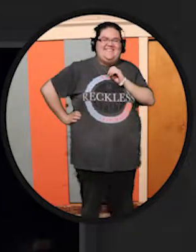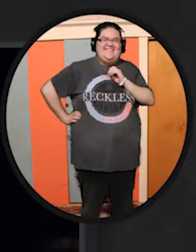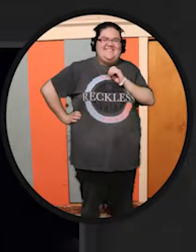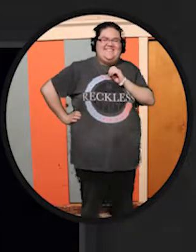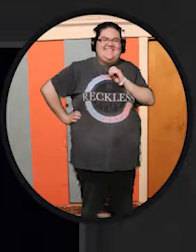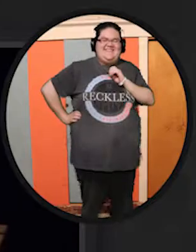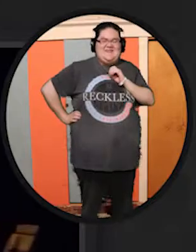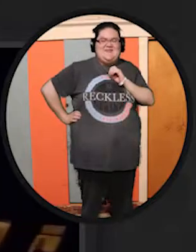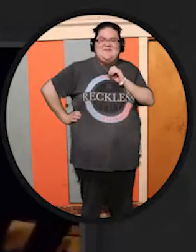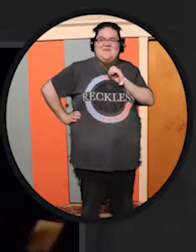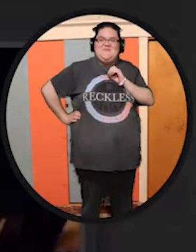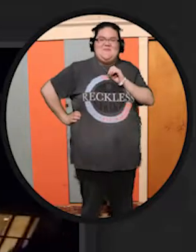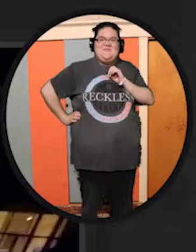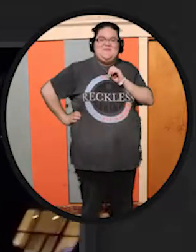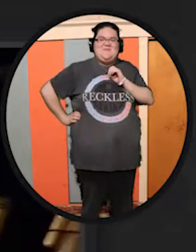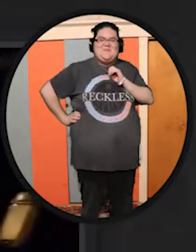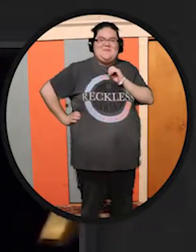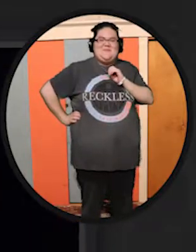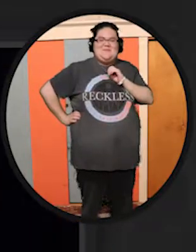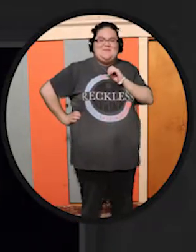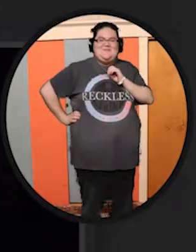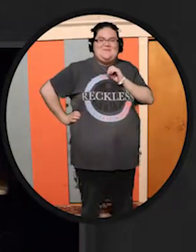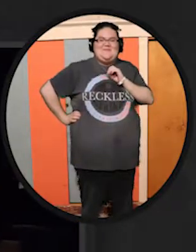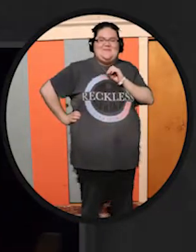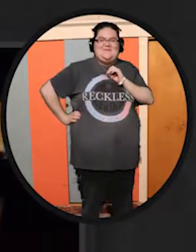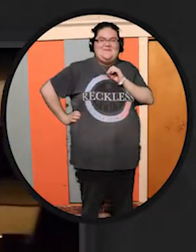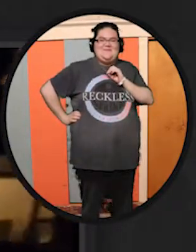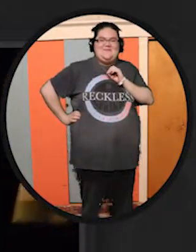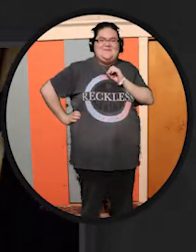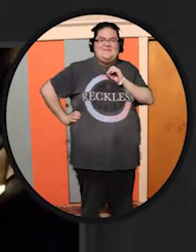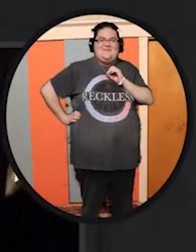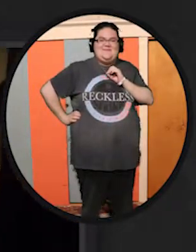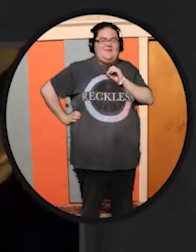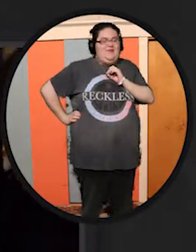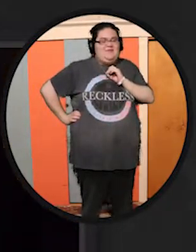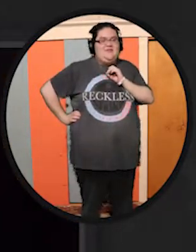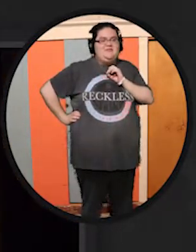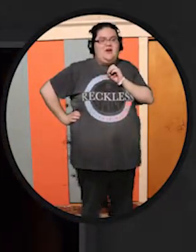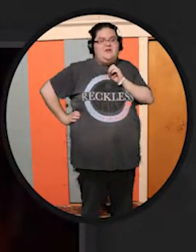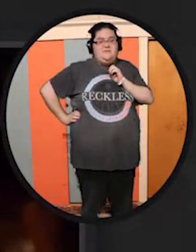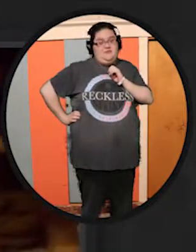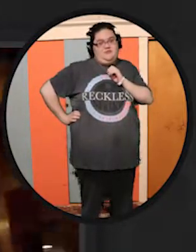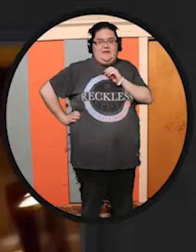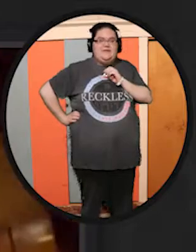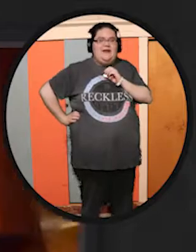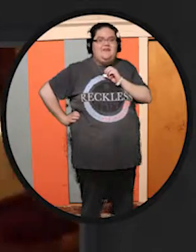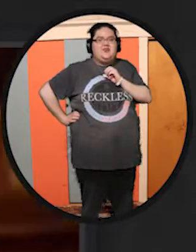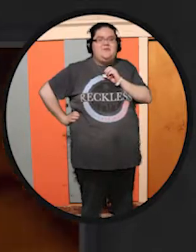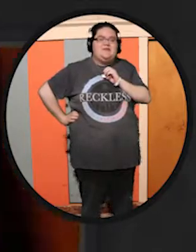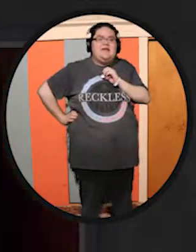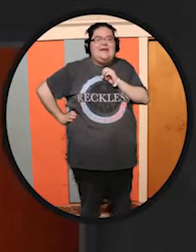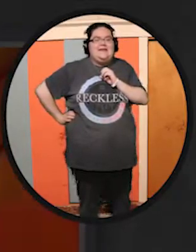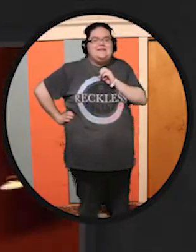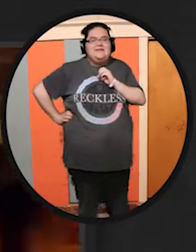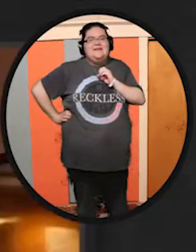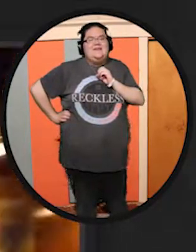I laughed. That was funny. This isn't even a try not to laugh. I capped. I'm sorry. Yeah. Well, I'm still trying.